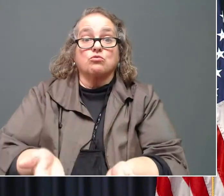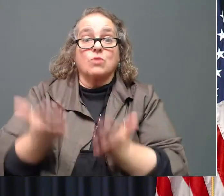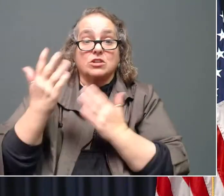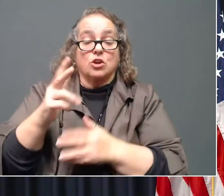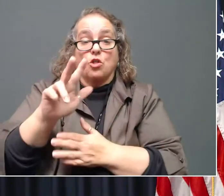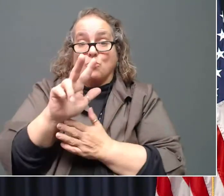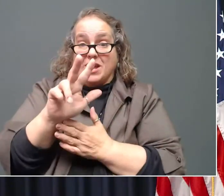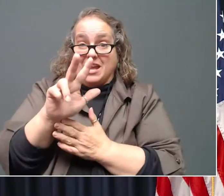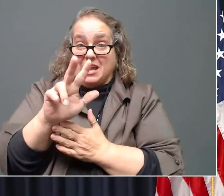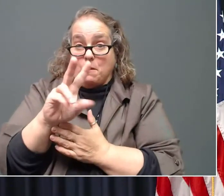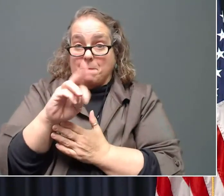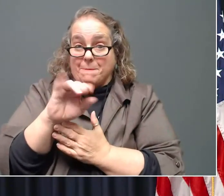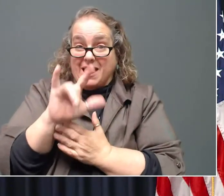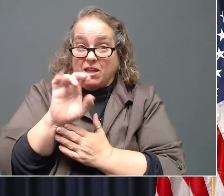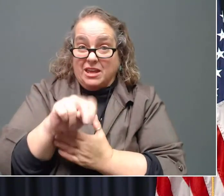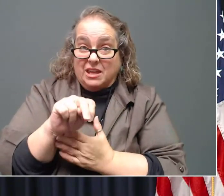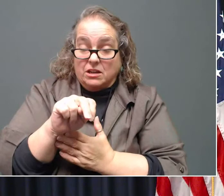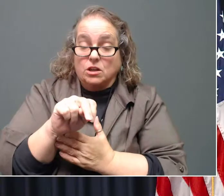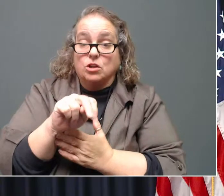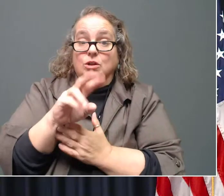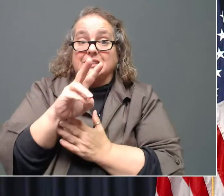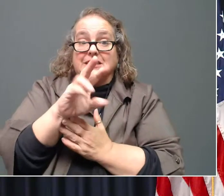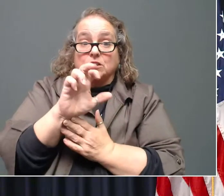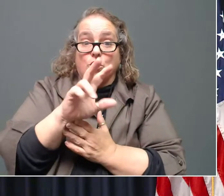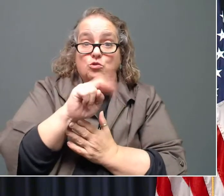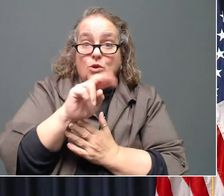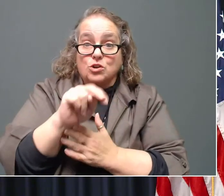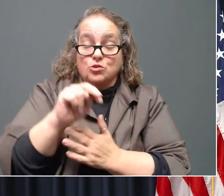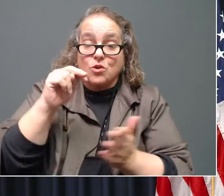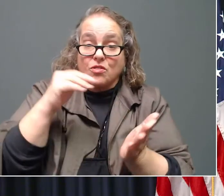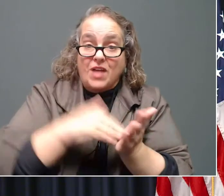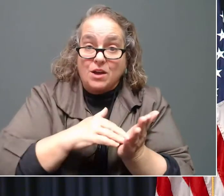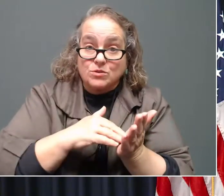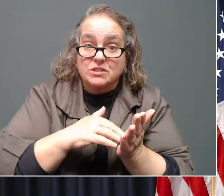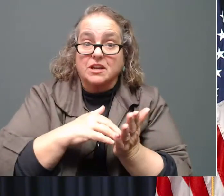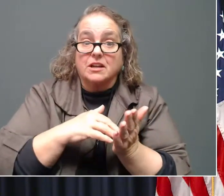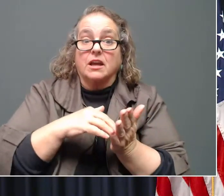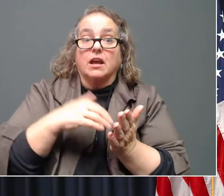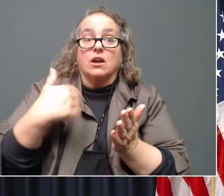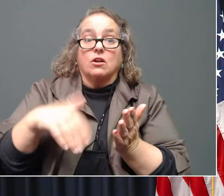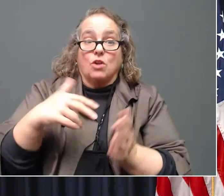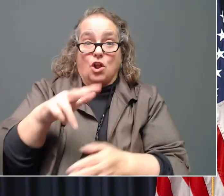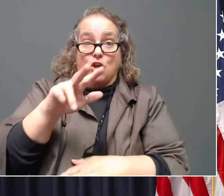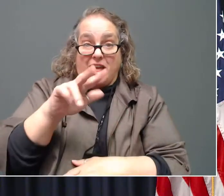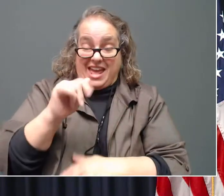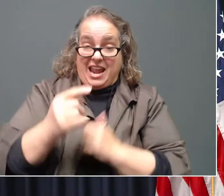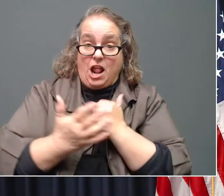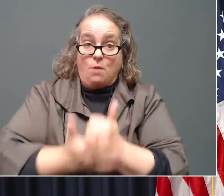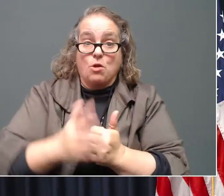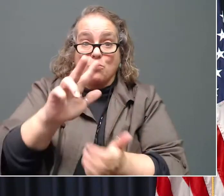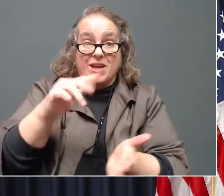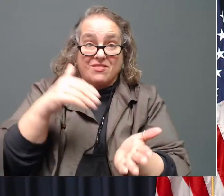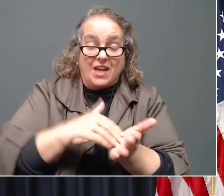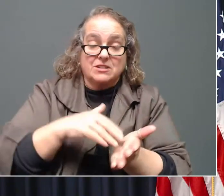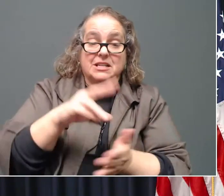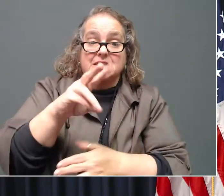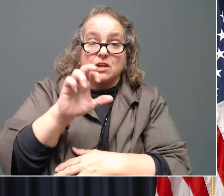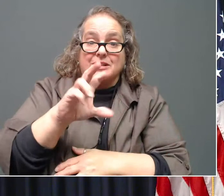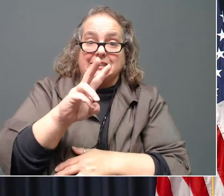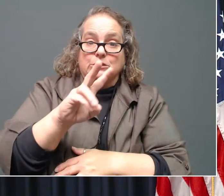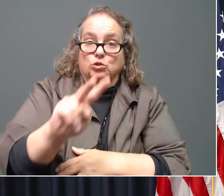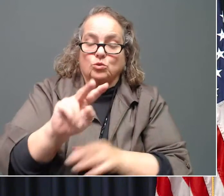$3,768,222 from 11,411 donors. It's assisted 3,662 Kentucky families to